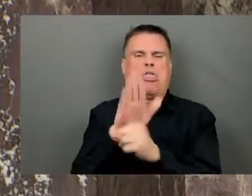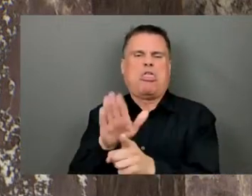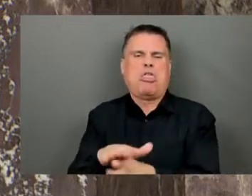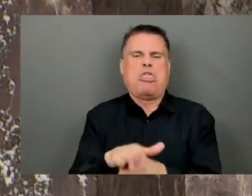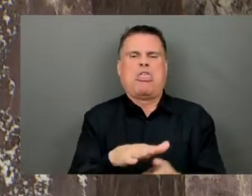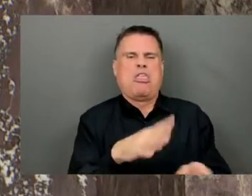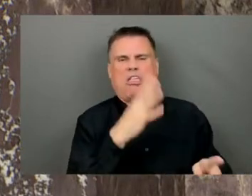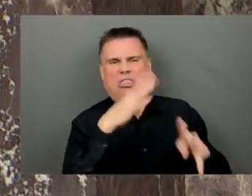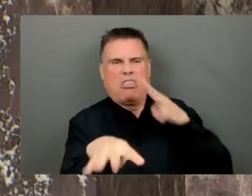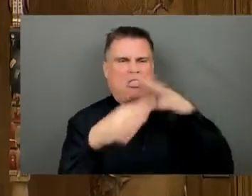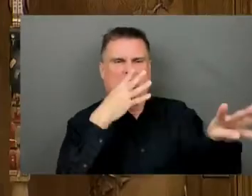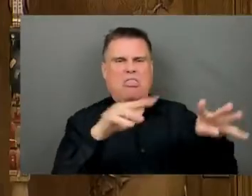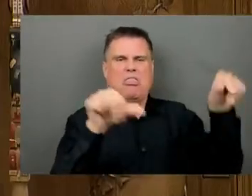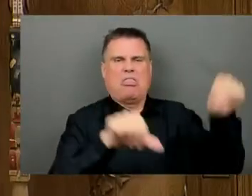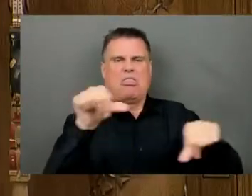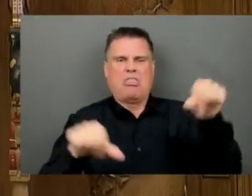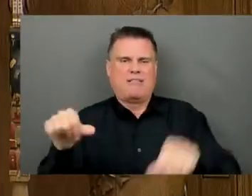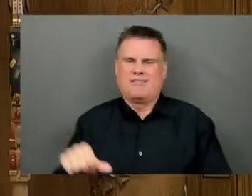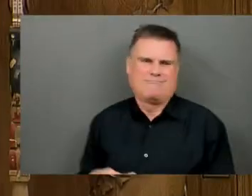day.